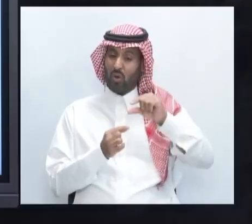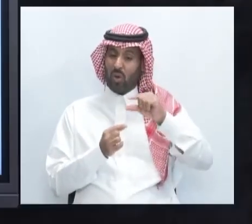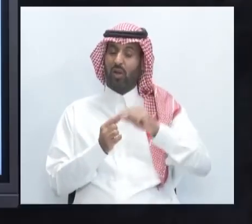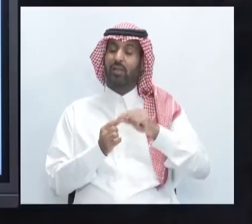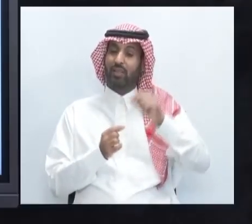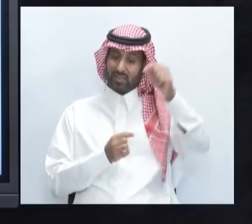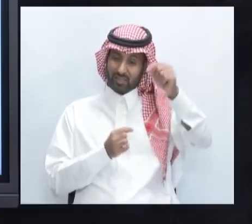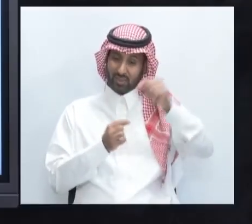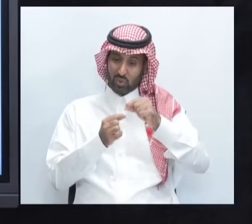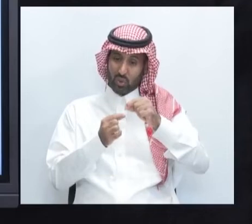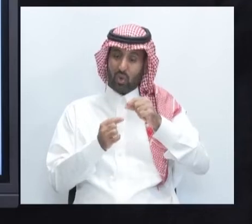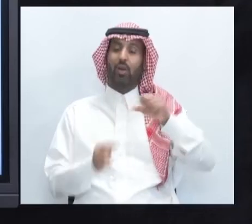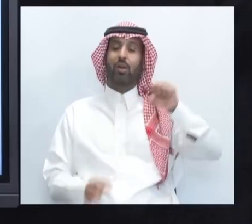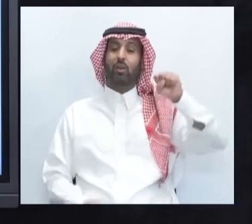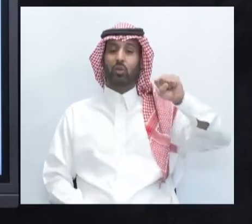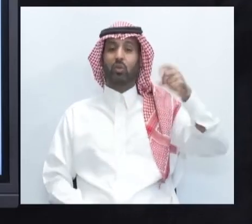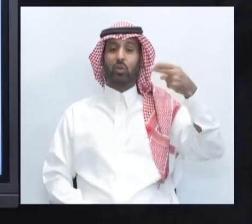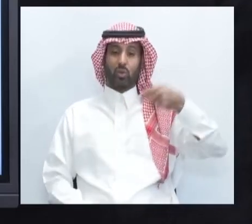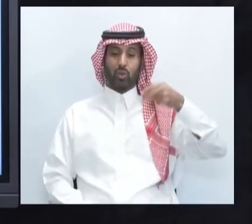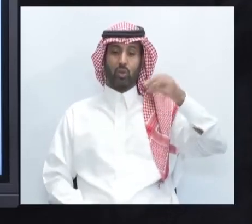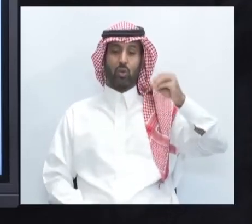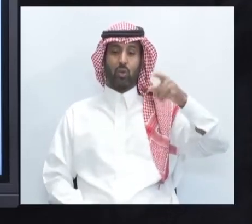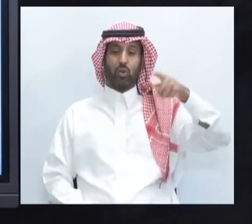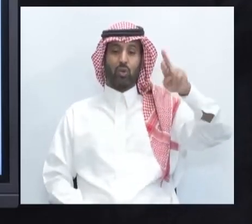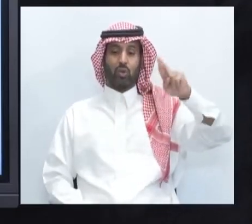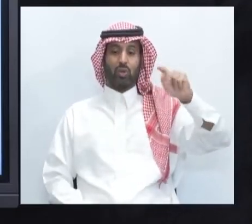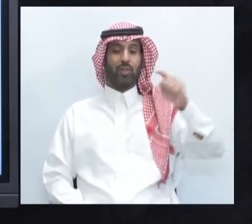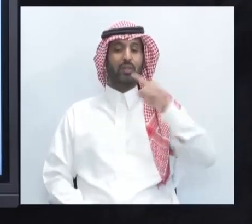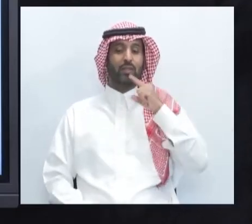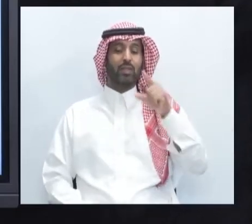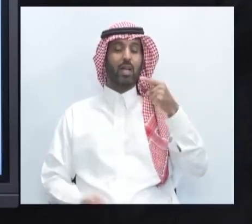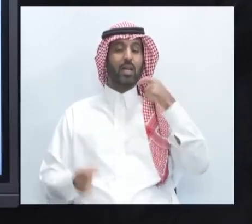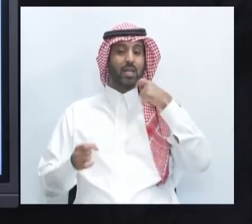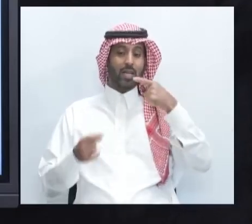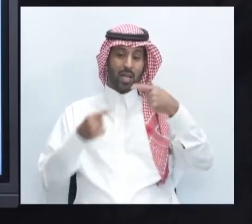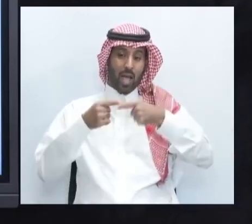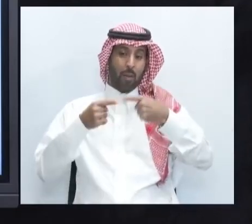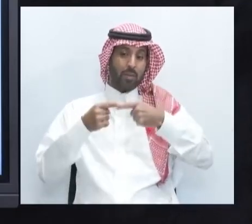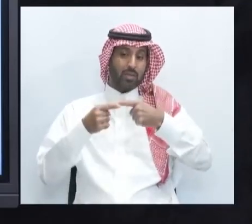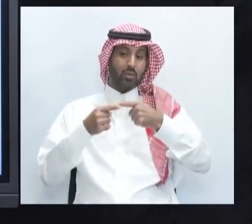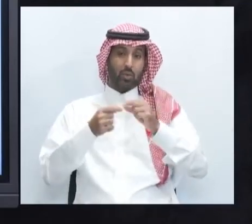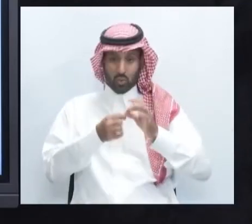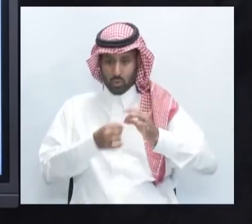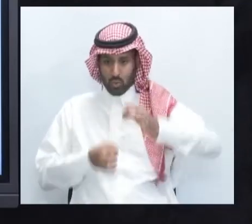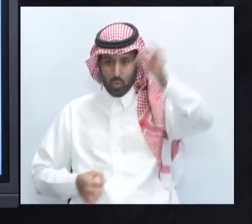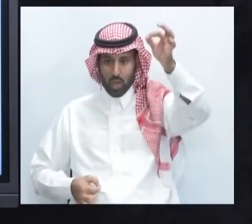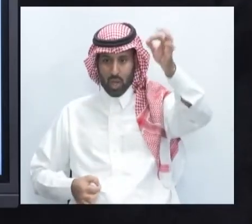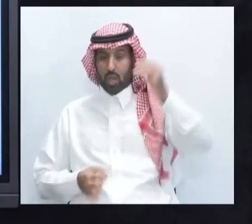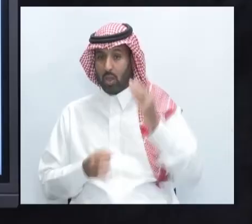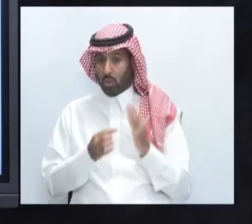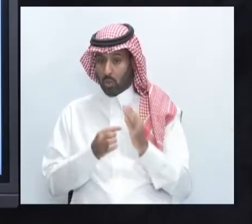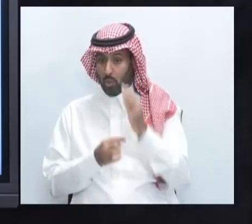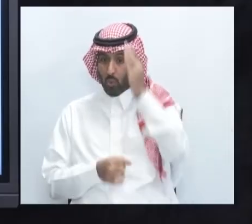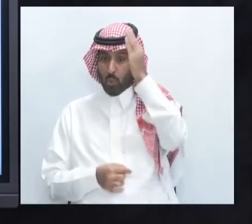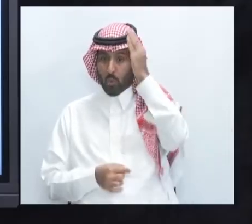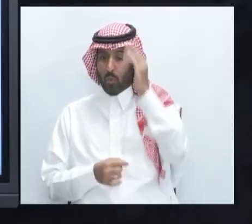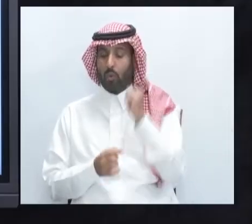Short. Excellent. We have what? Short. And what is the opposite? Yes,